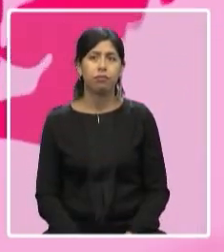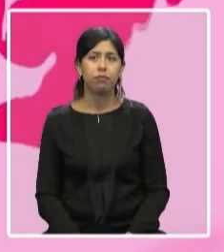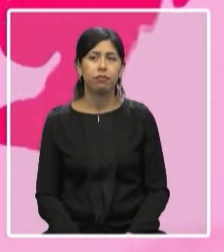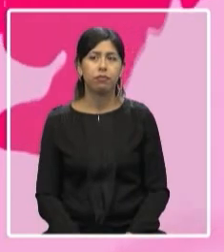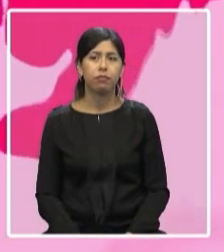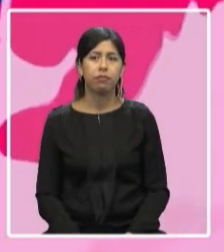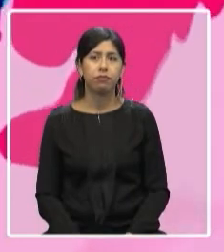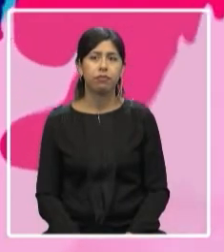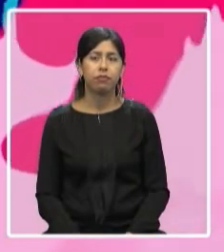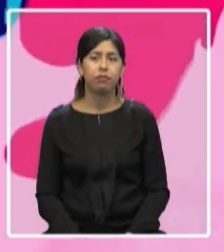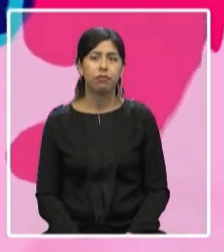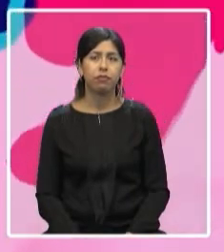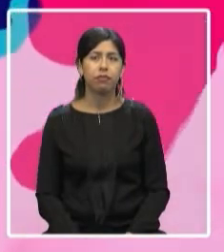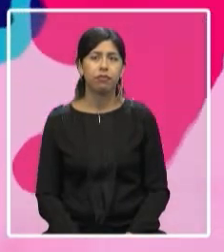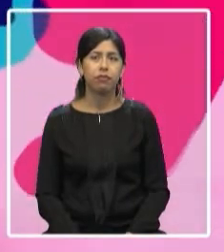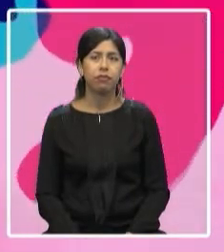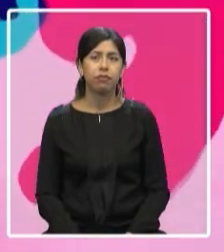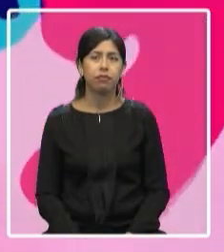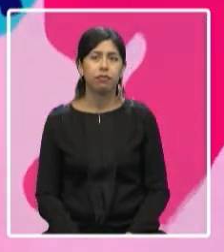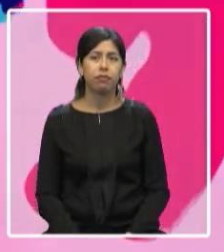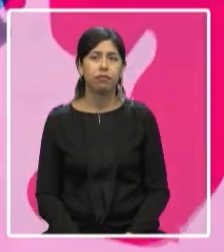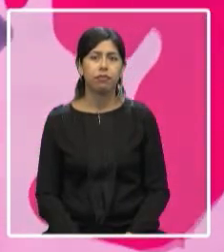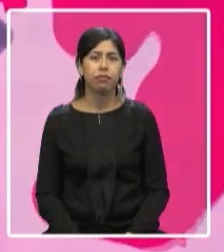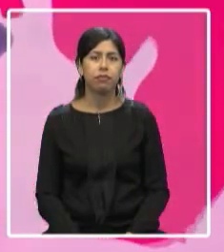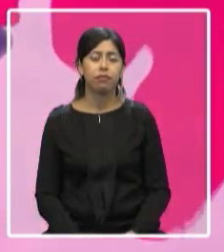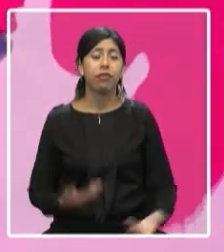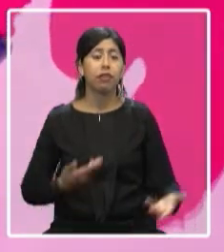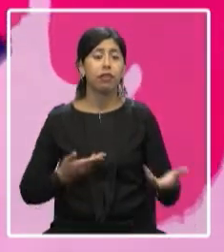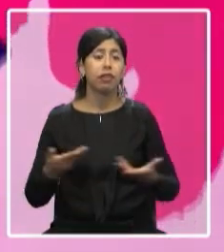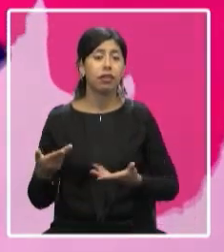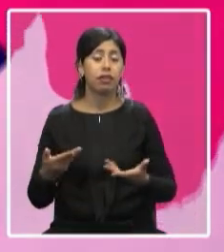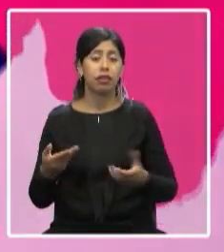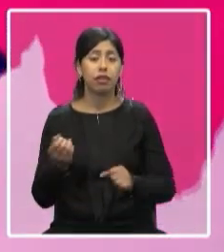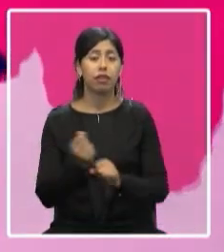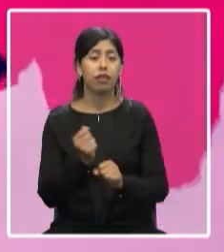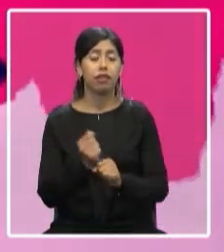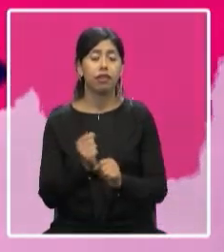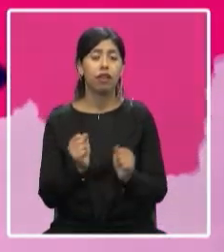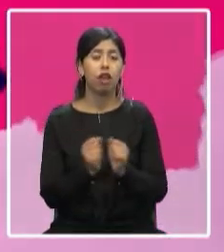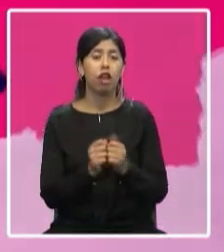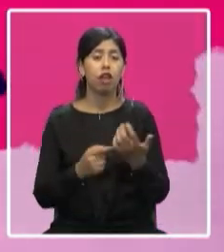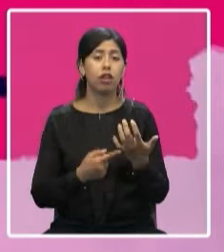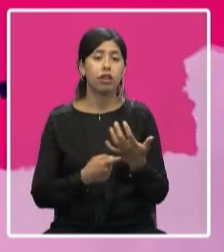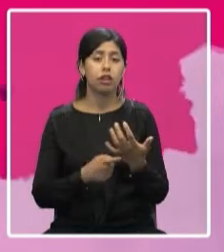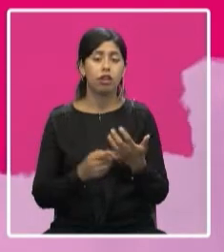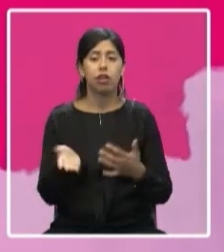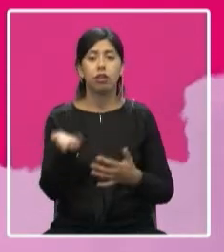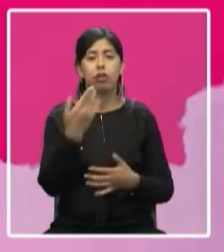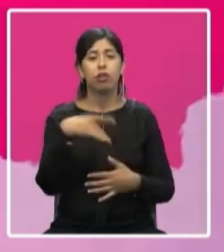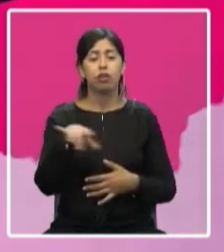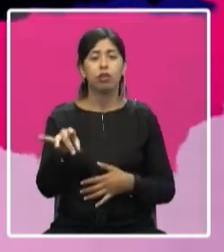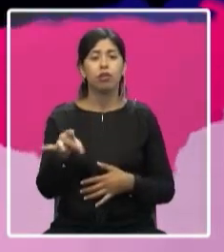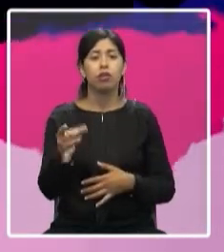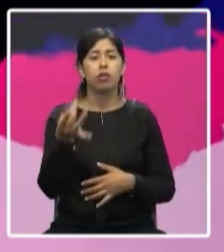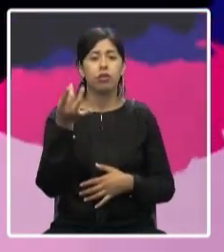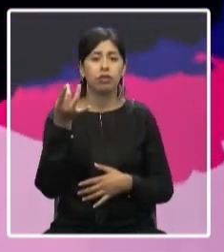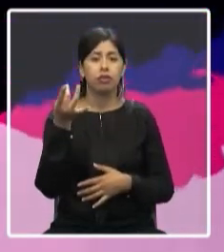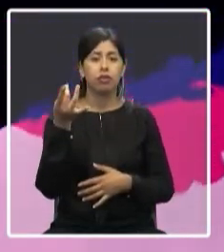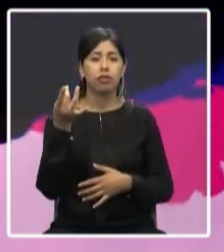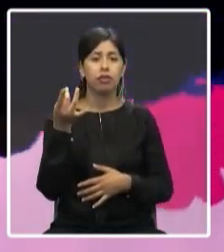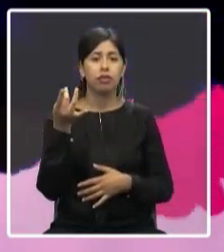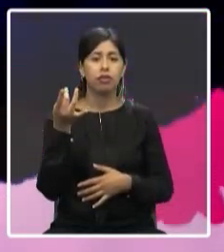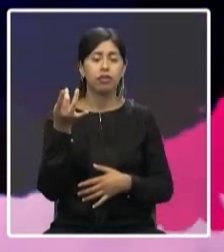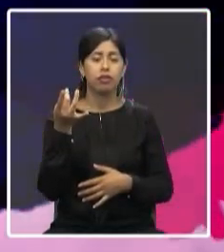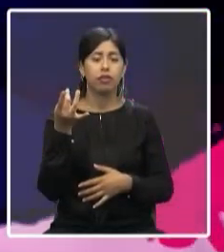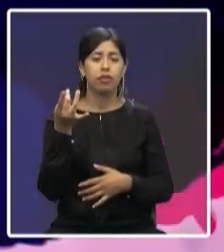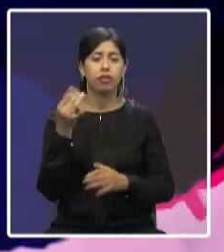with workers. In our work, we distinguish between what we call augmentation and automation. Augmentation means adding